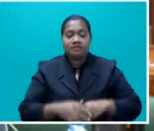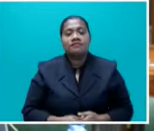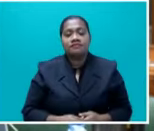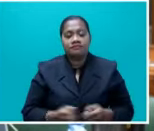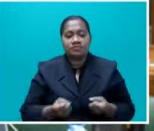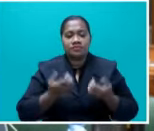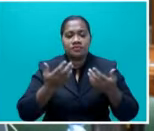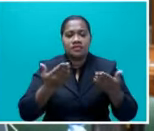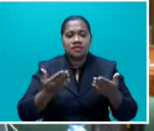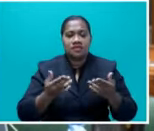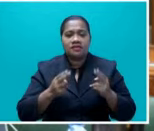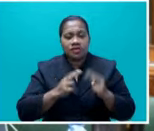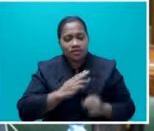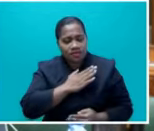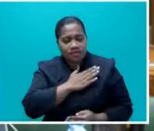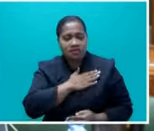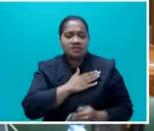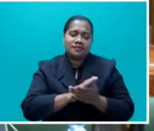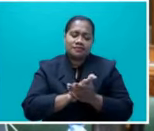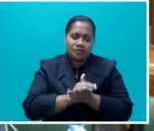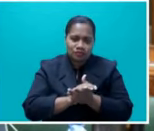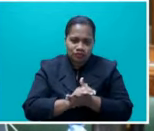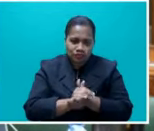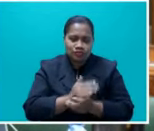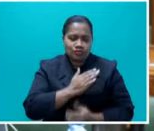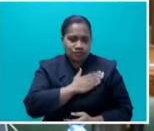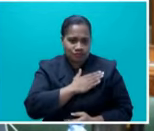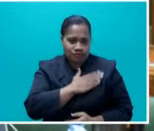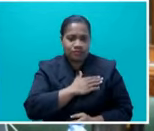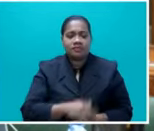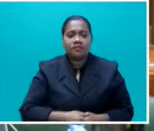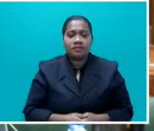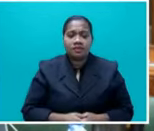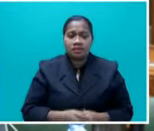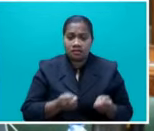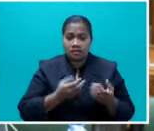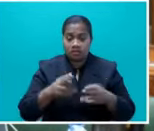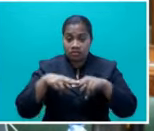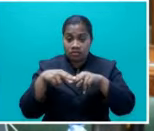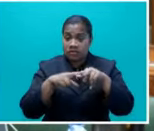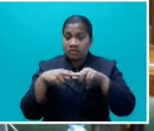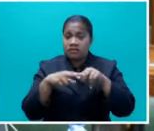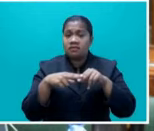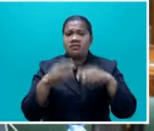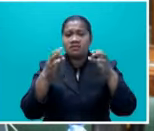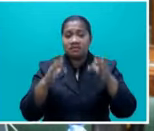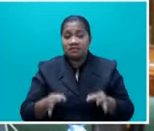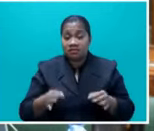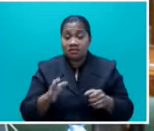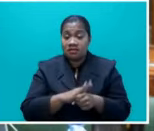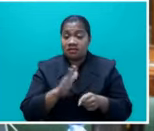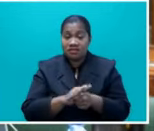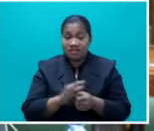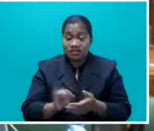passion, empathy, and patriotism. He highlighted quite clearly to Fiji's premier decision-making institution and